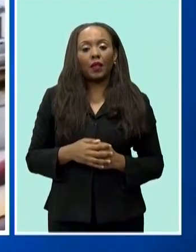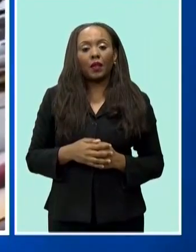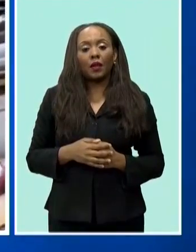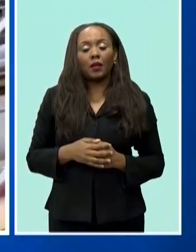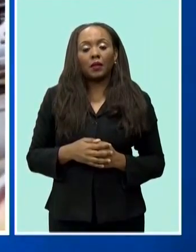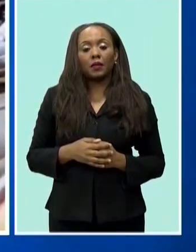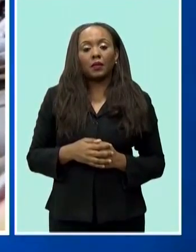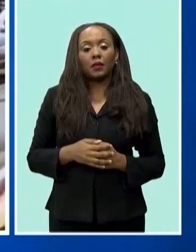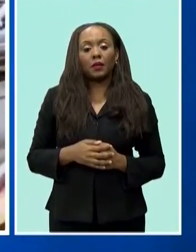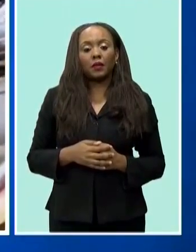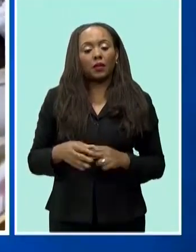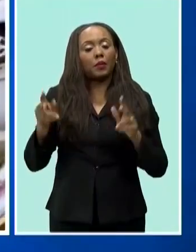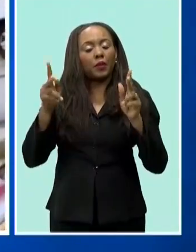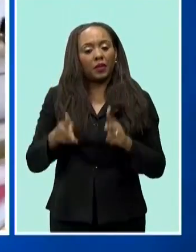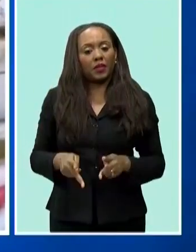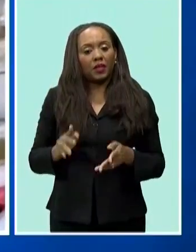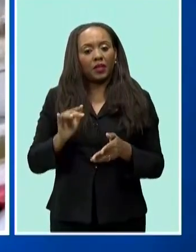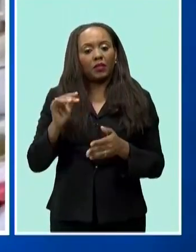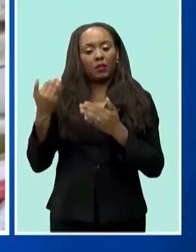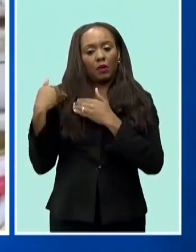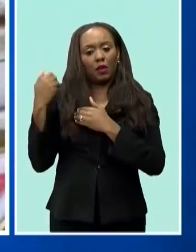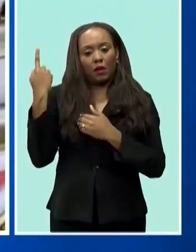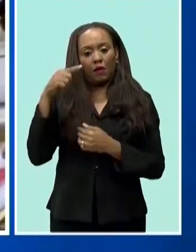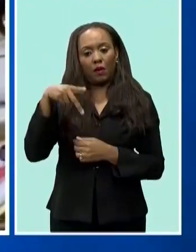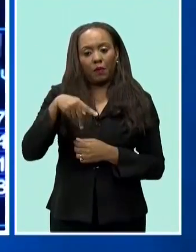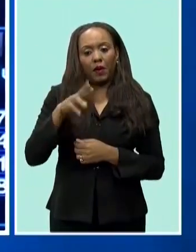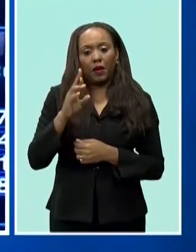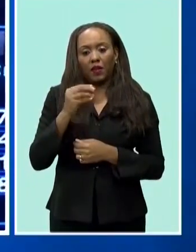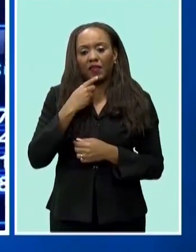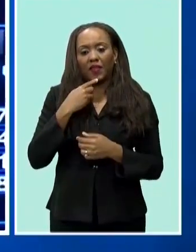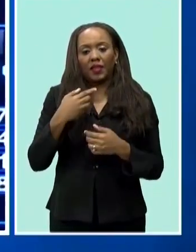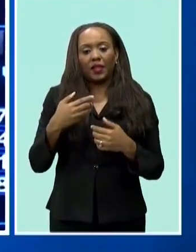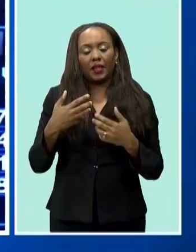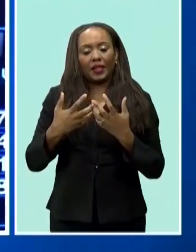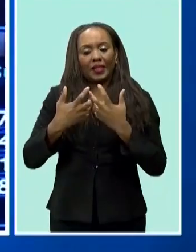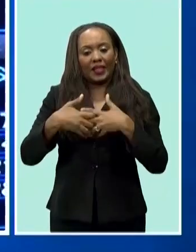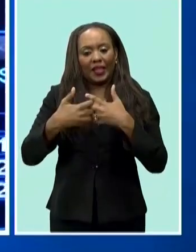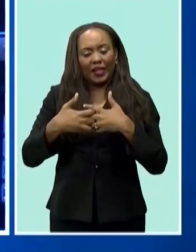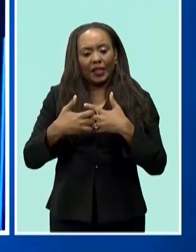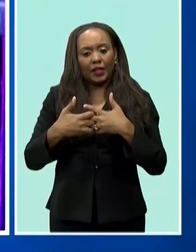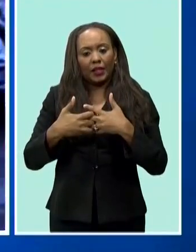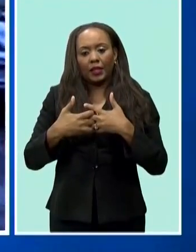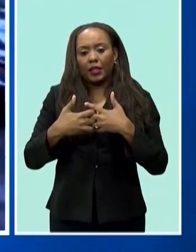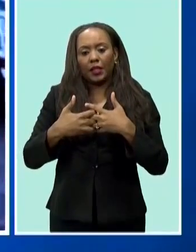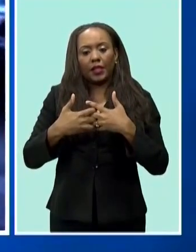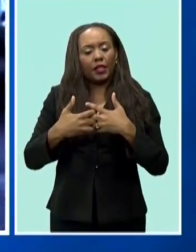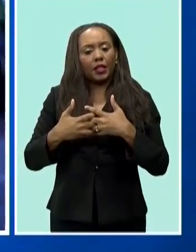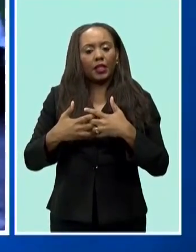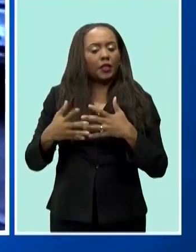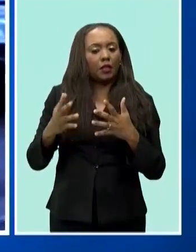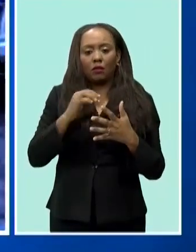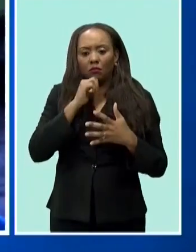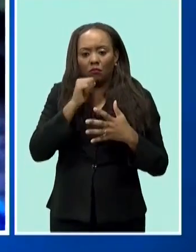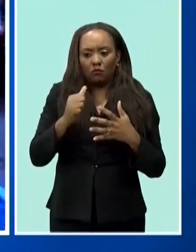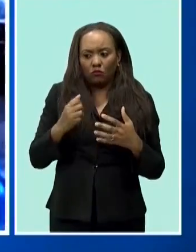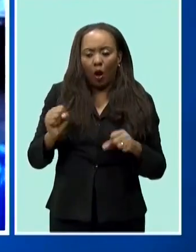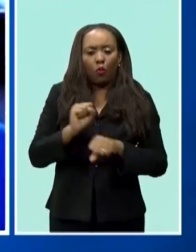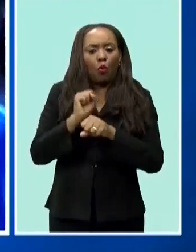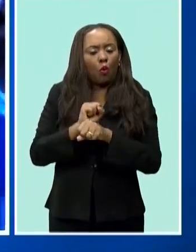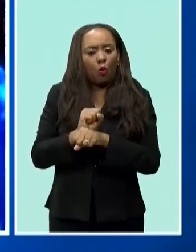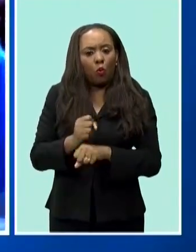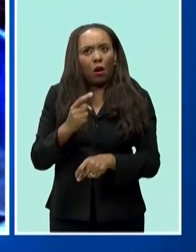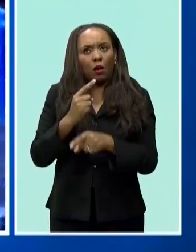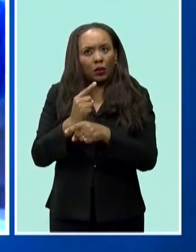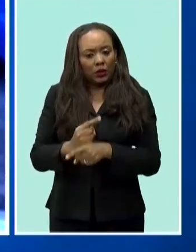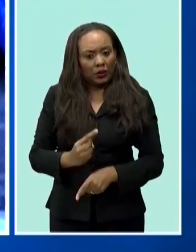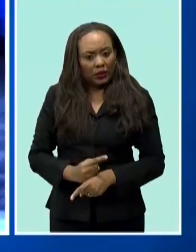officer for the Florida Highway Patrol, the engine failed on a private helicopter with 2 occupants, and it crashed onto 50th Street at